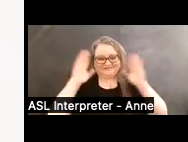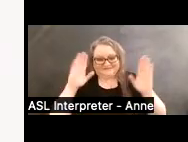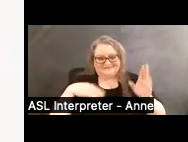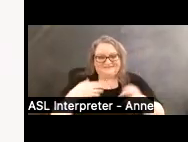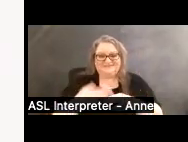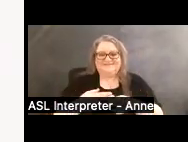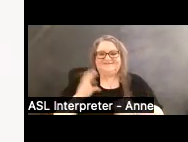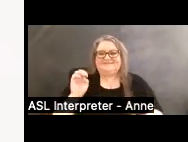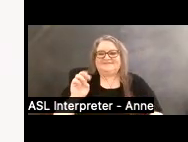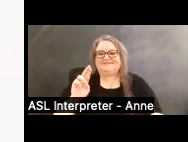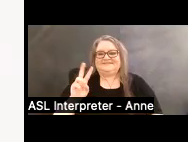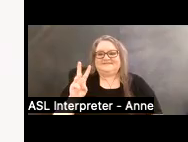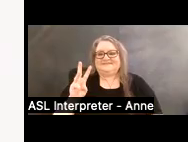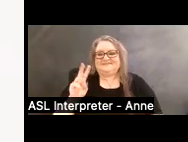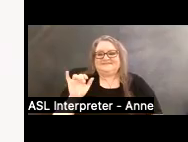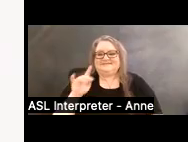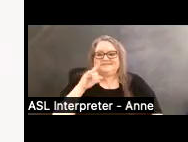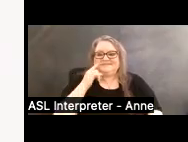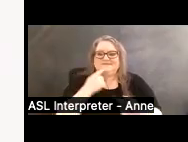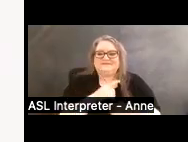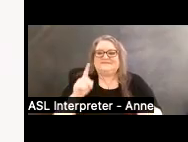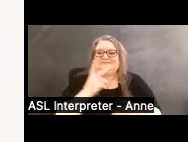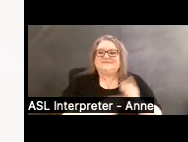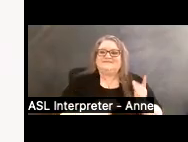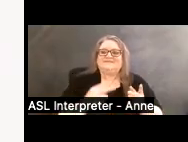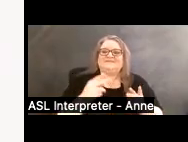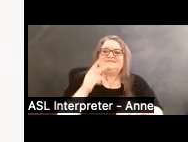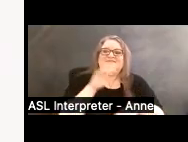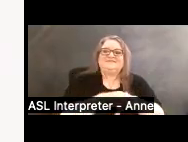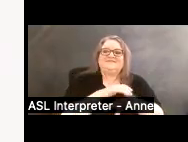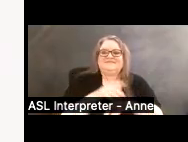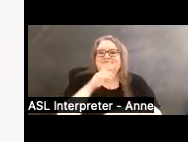is Erwin, and I'll be giving an announcement in both English and Spanish.